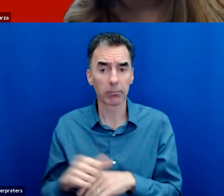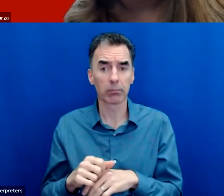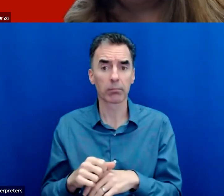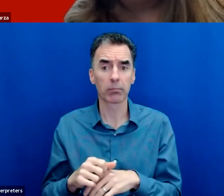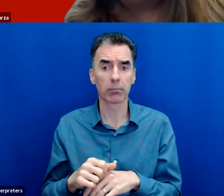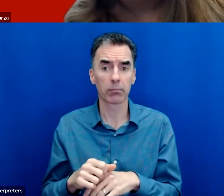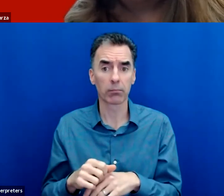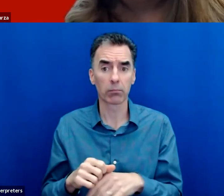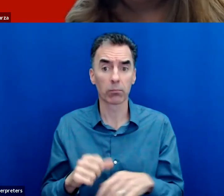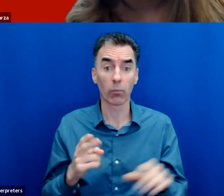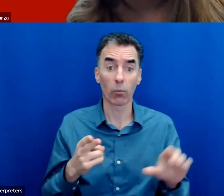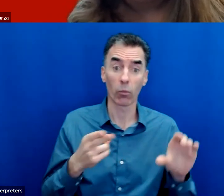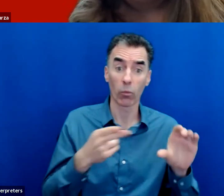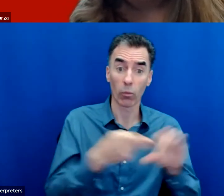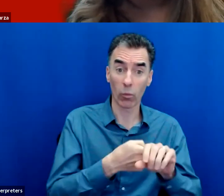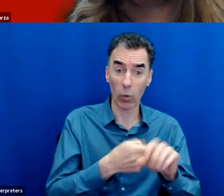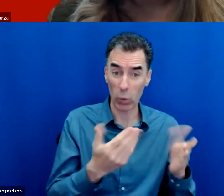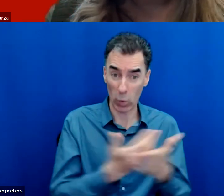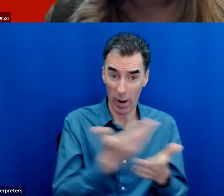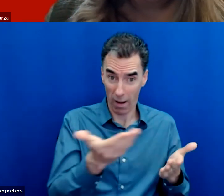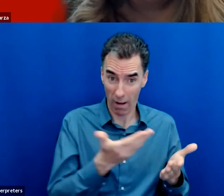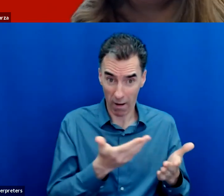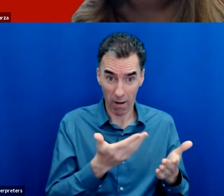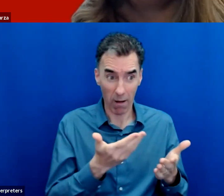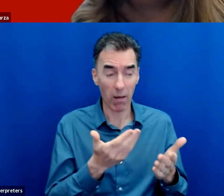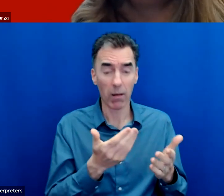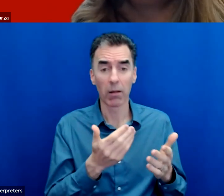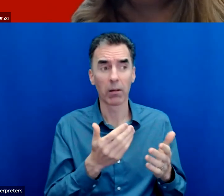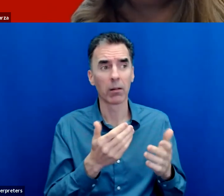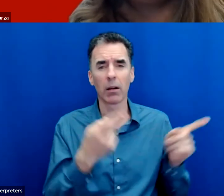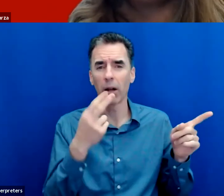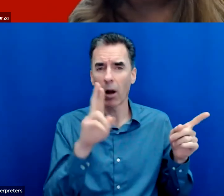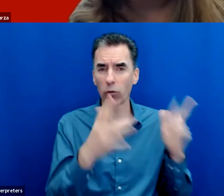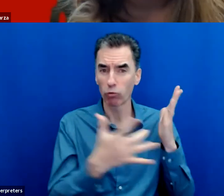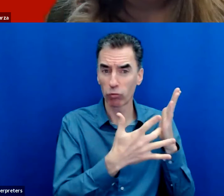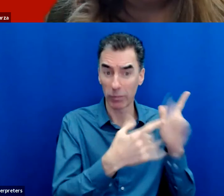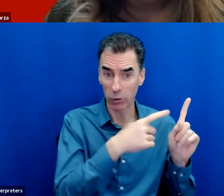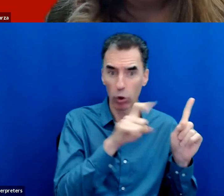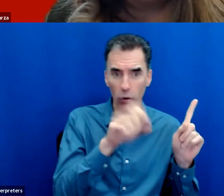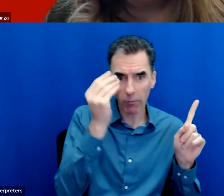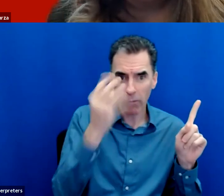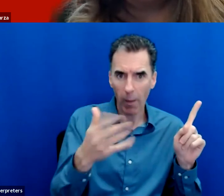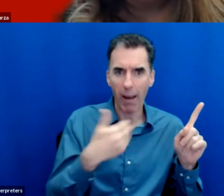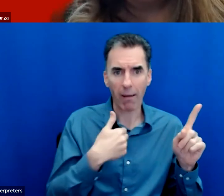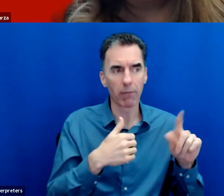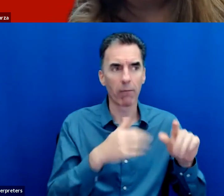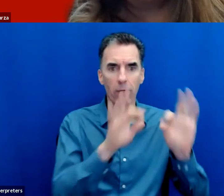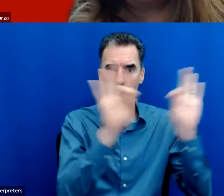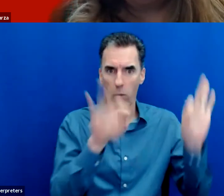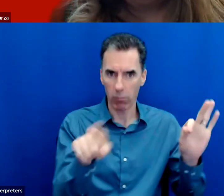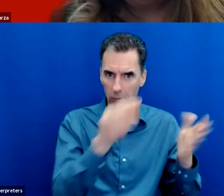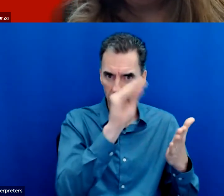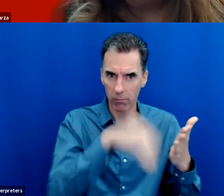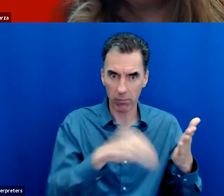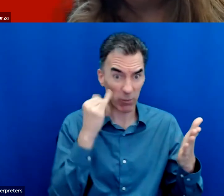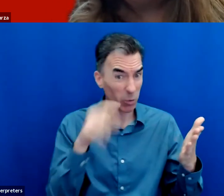did your new hire onboarding with our HR techs, they should have mentioned there was a form you're going to fill out. So if you don't recall